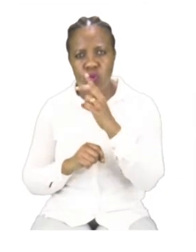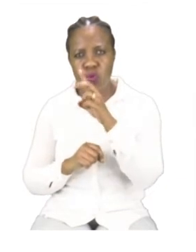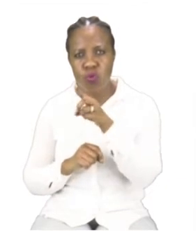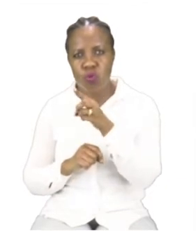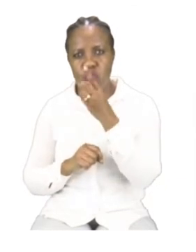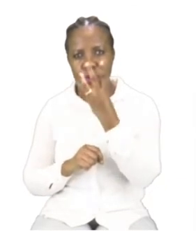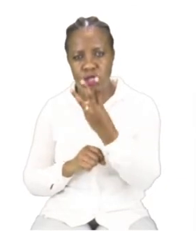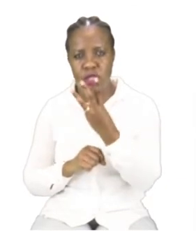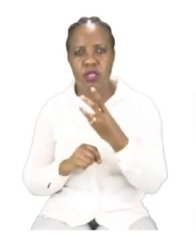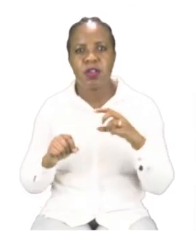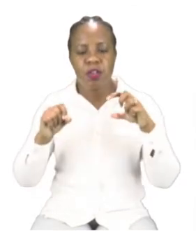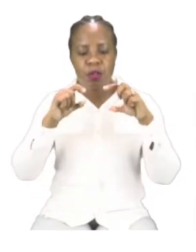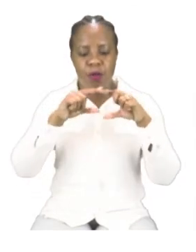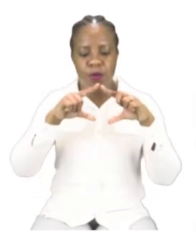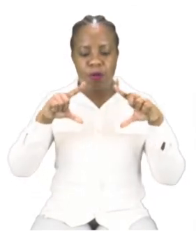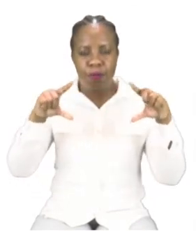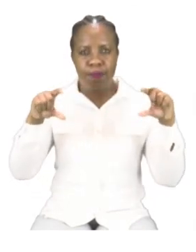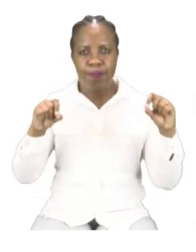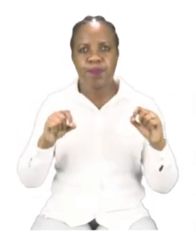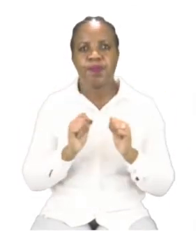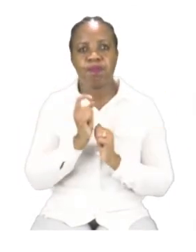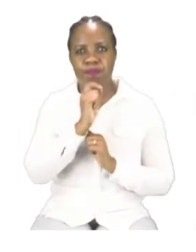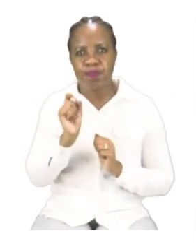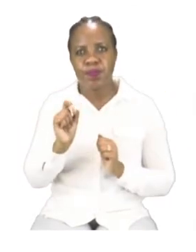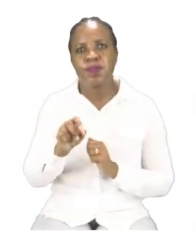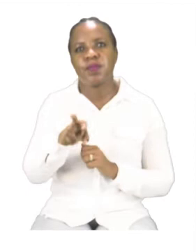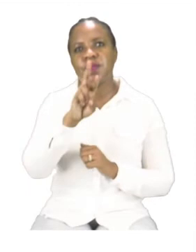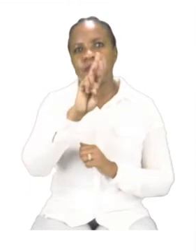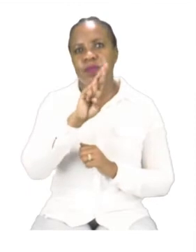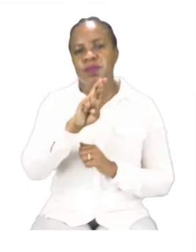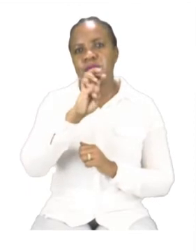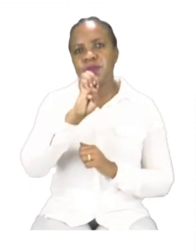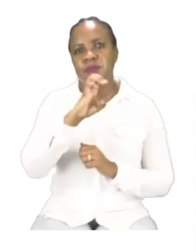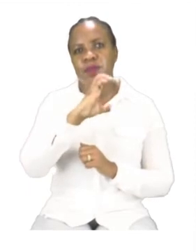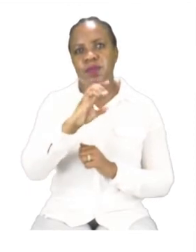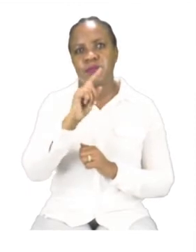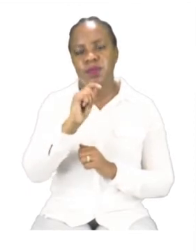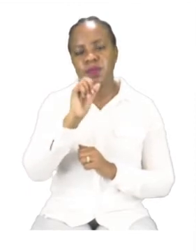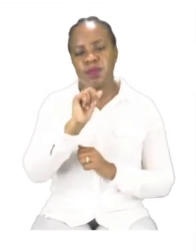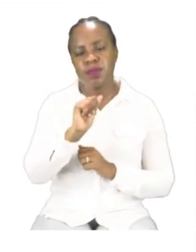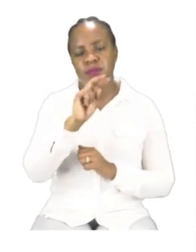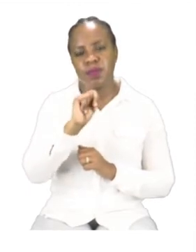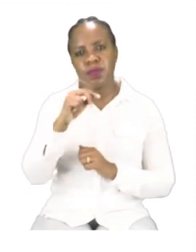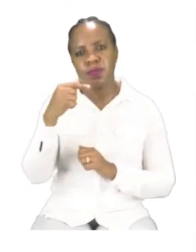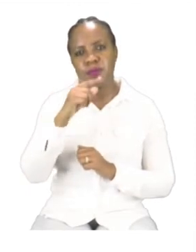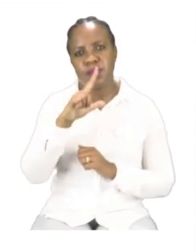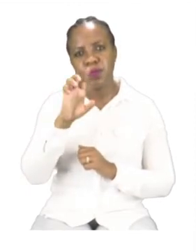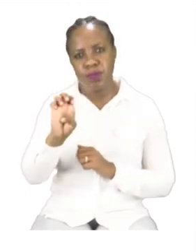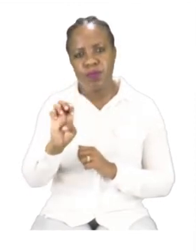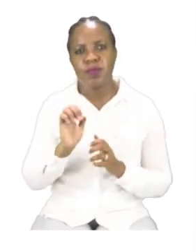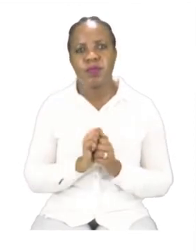please write the word rectangle. The rest of this exercise you are going to